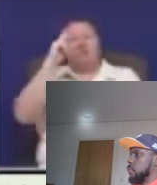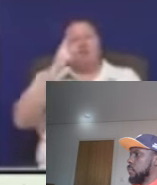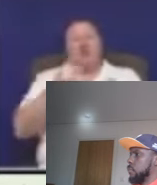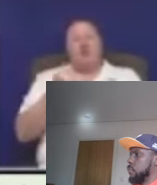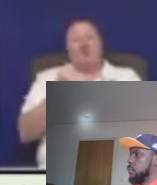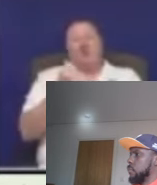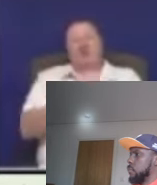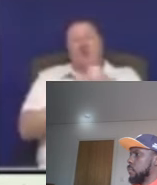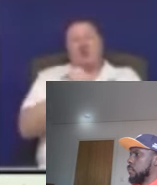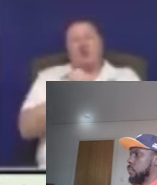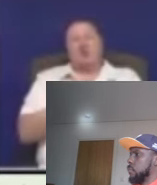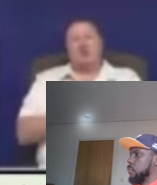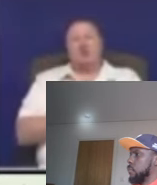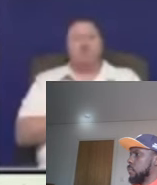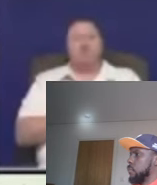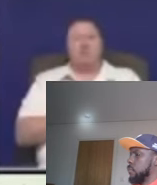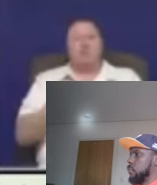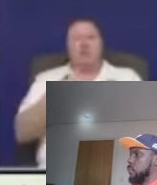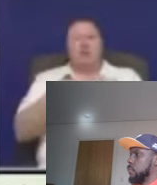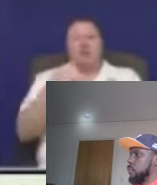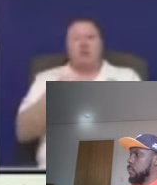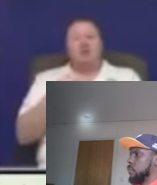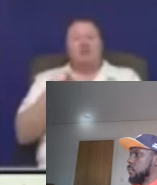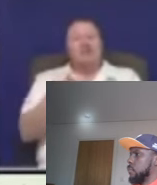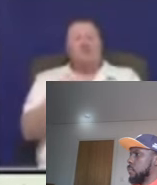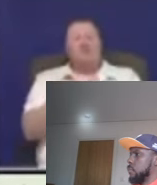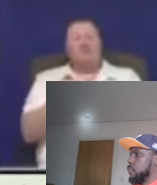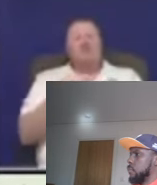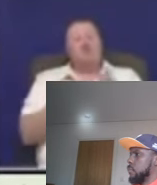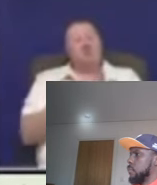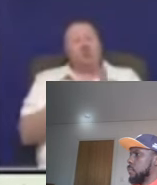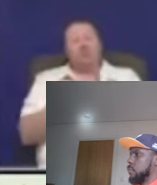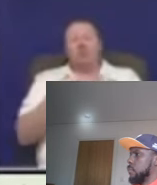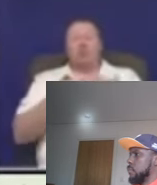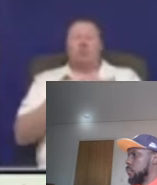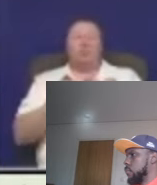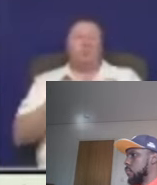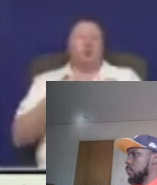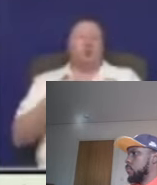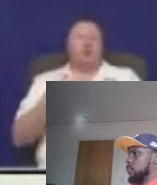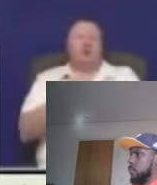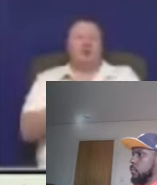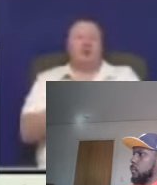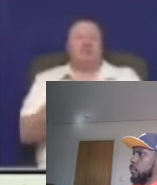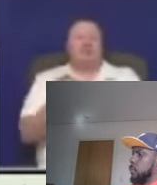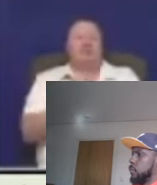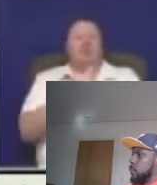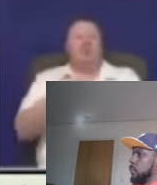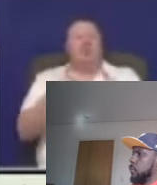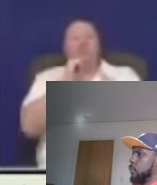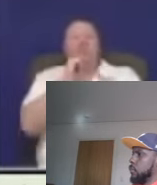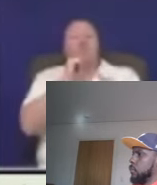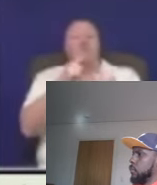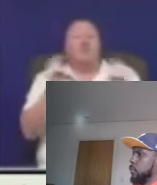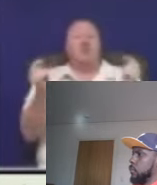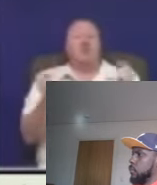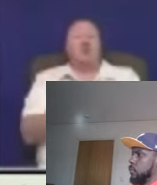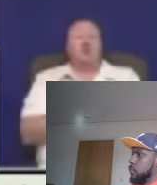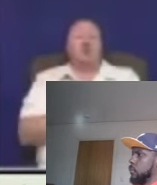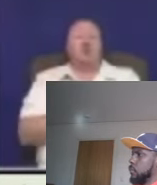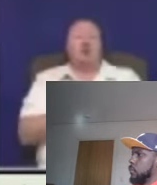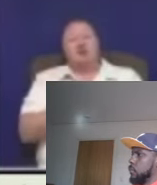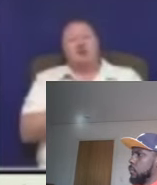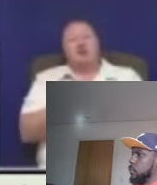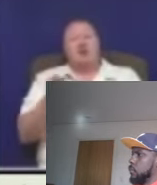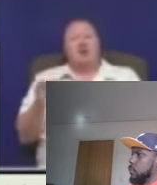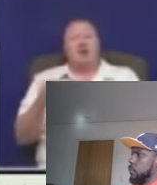financial year. These projects are critical to many communities across the country, yet they remain incomplete. These delays